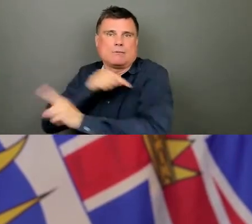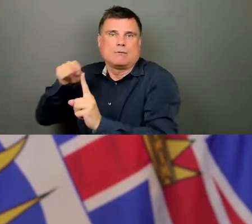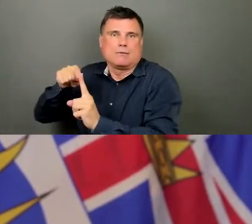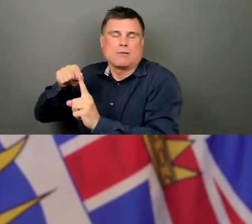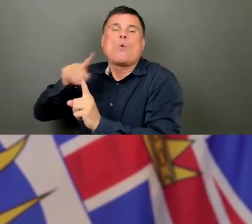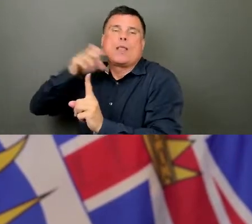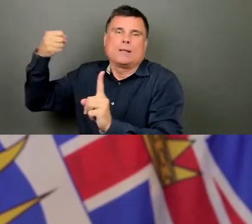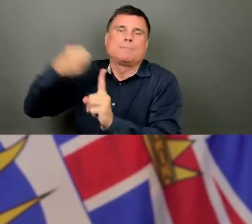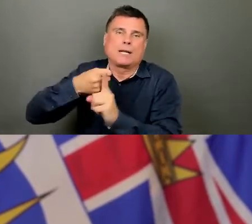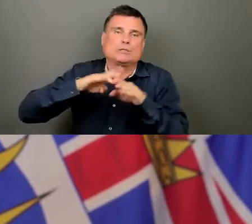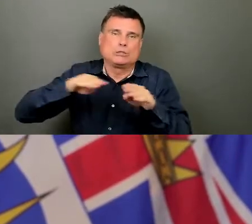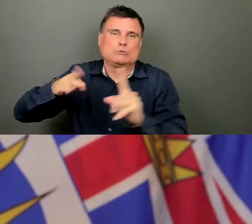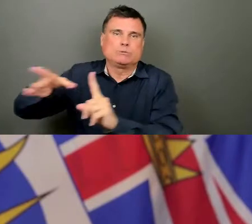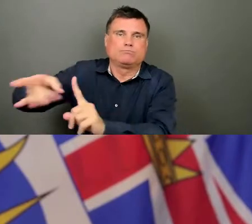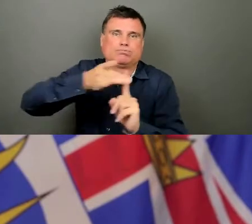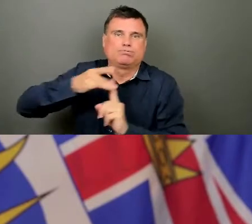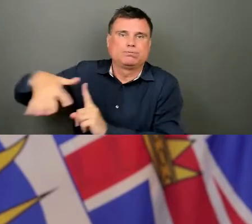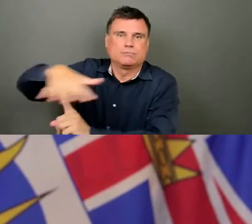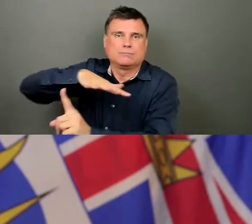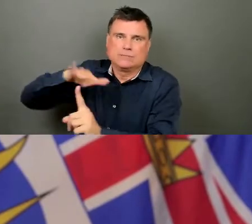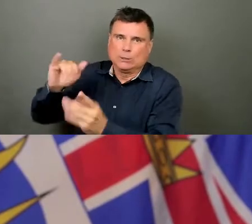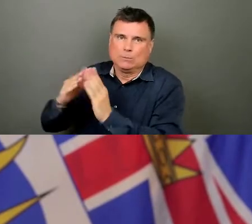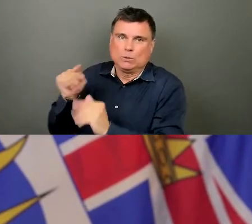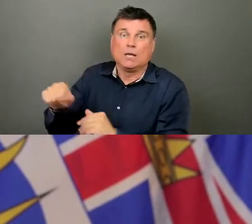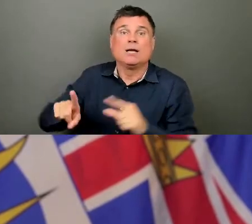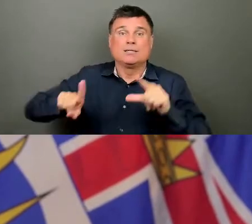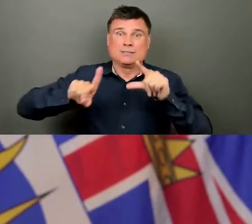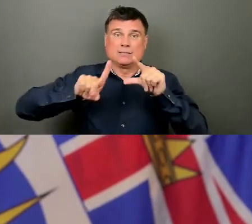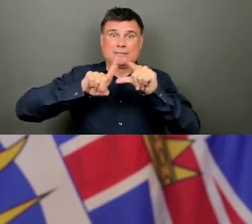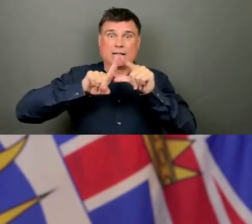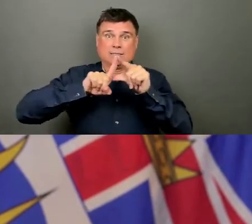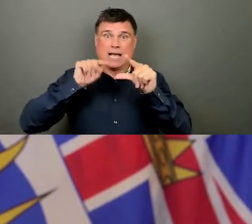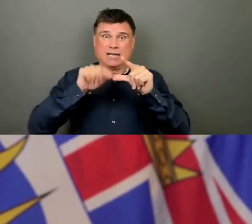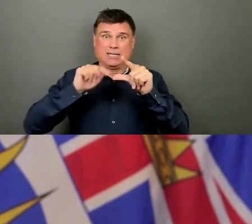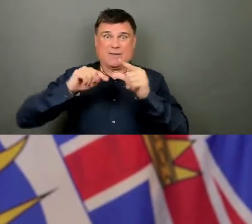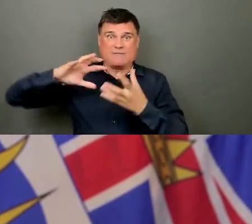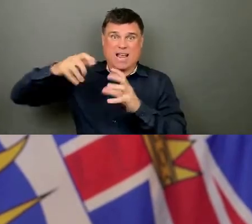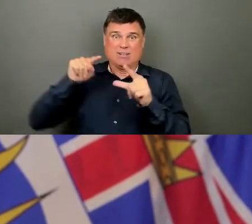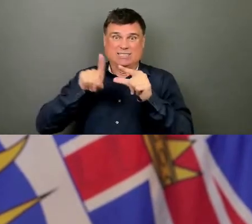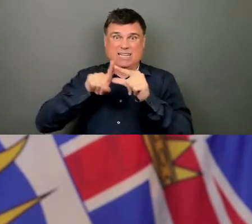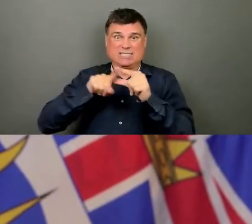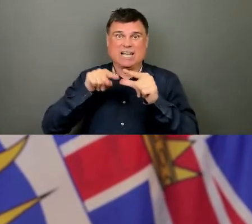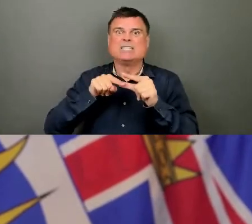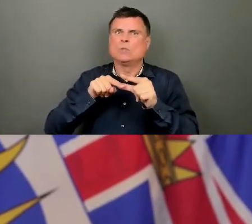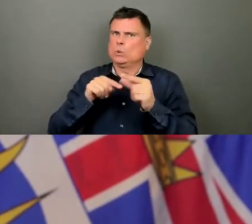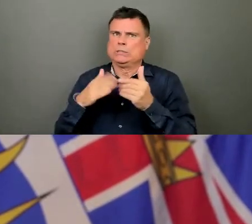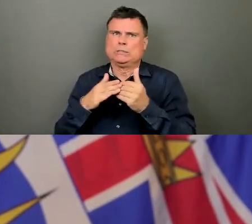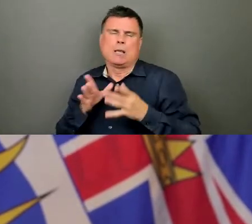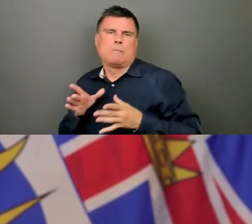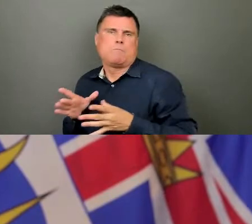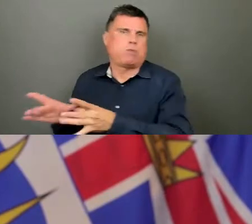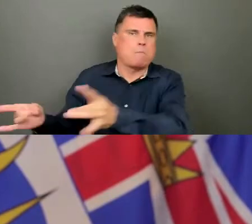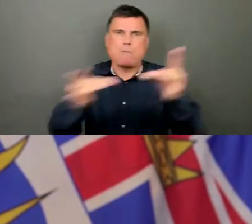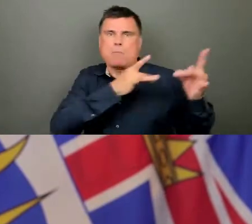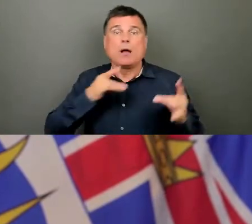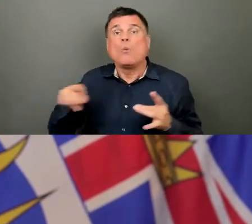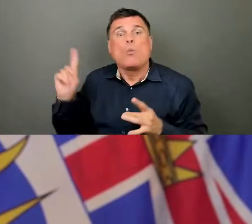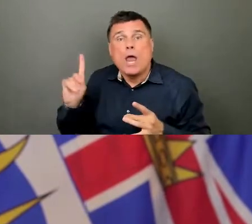be virulence. So the Delta variant, which is the predominant variant that's being transmitted across the US,